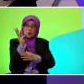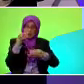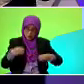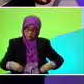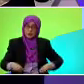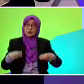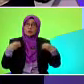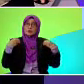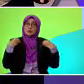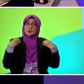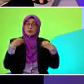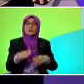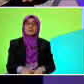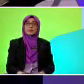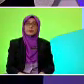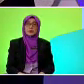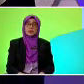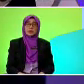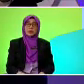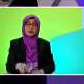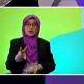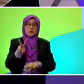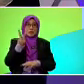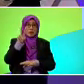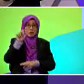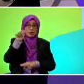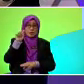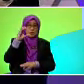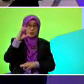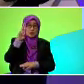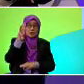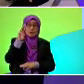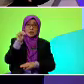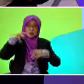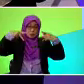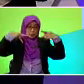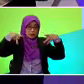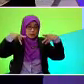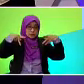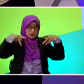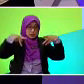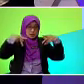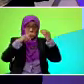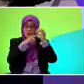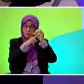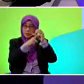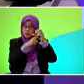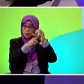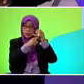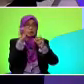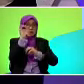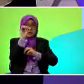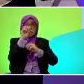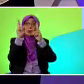vacuum sealed mushrooms. There are no microorganisms growth on it. So without the presence of